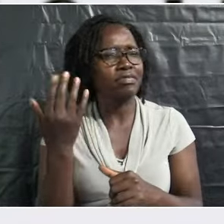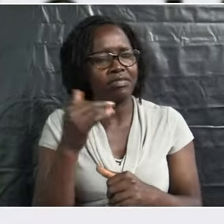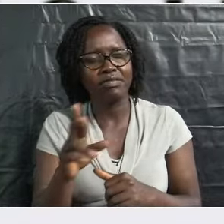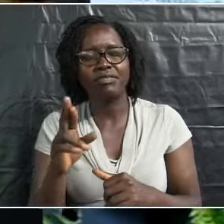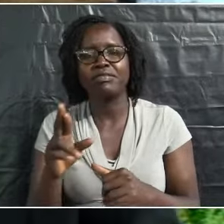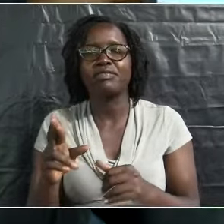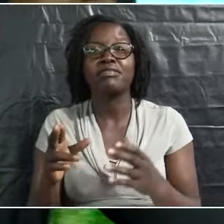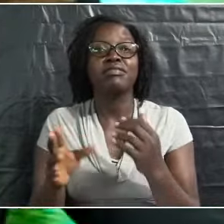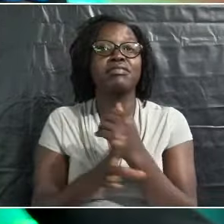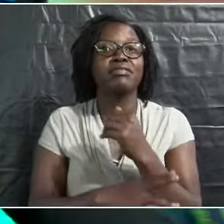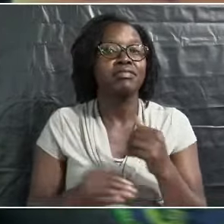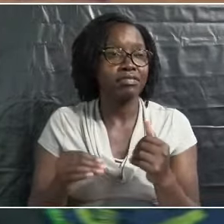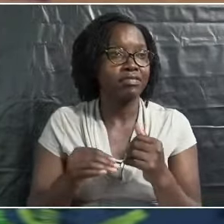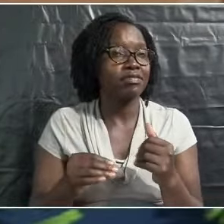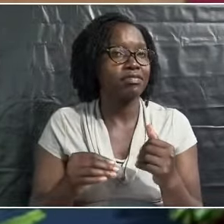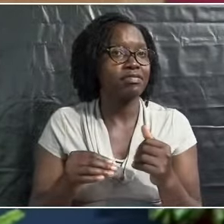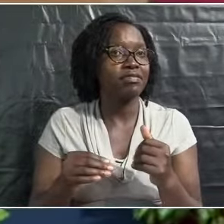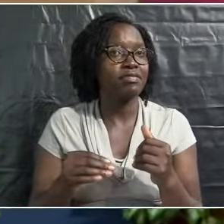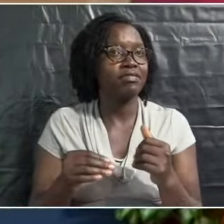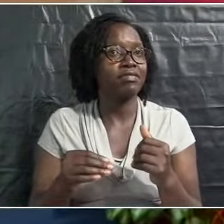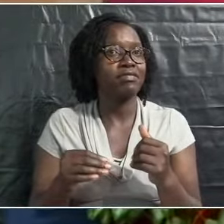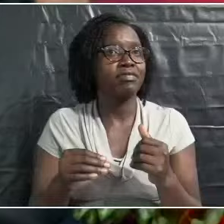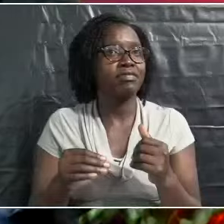The money that they brought, you know,